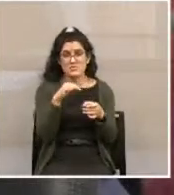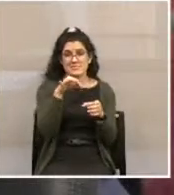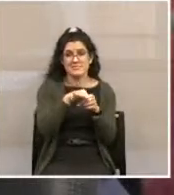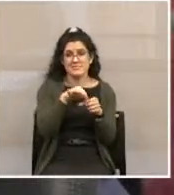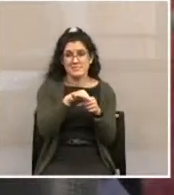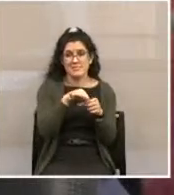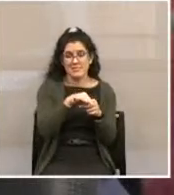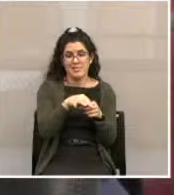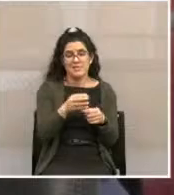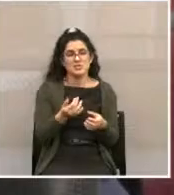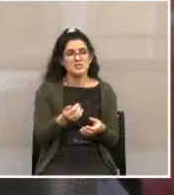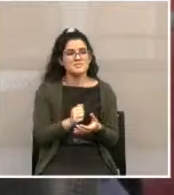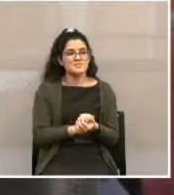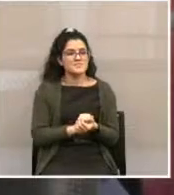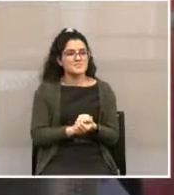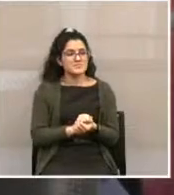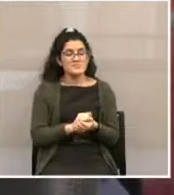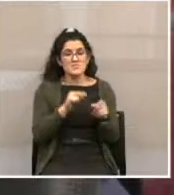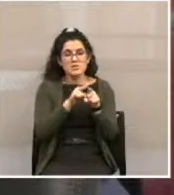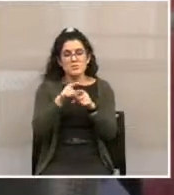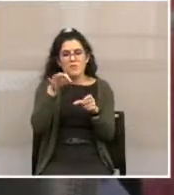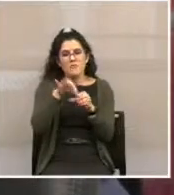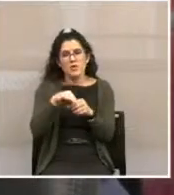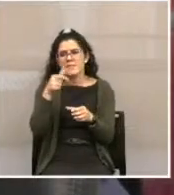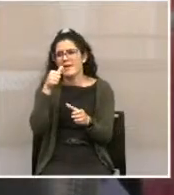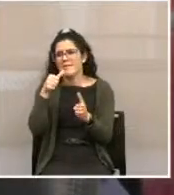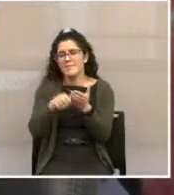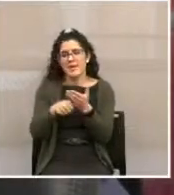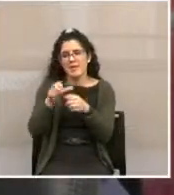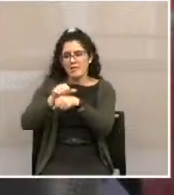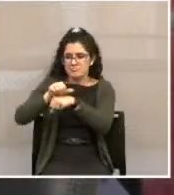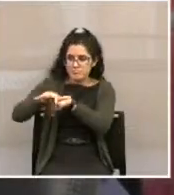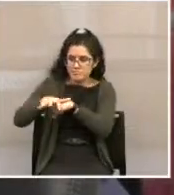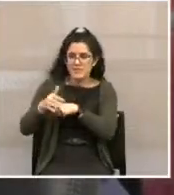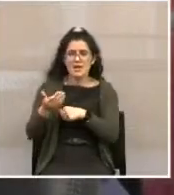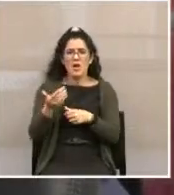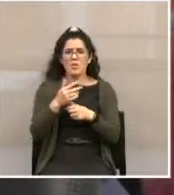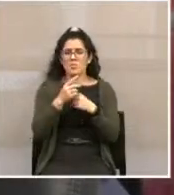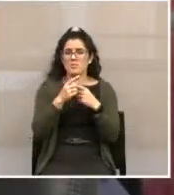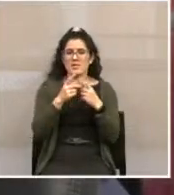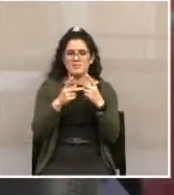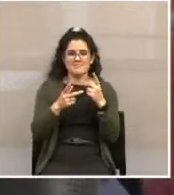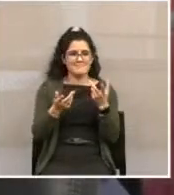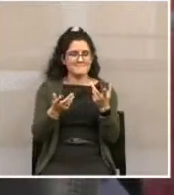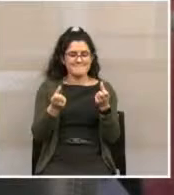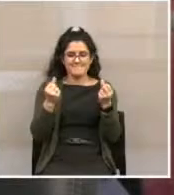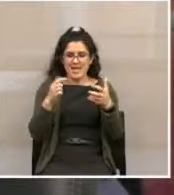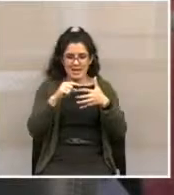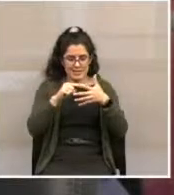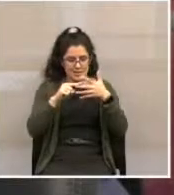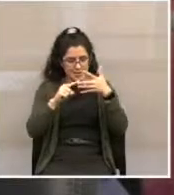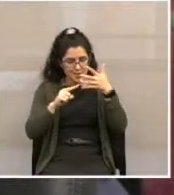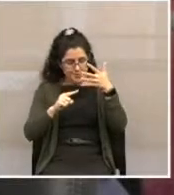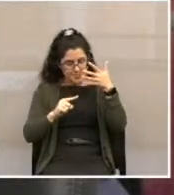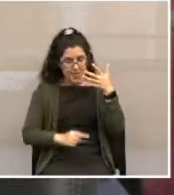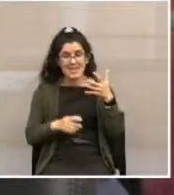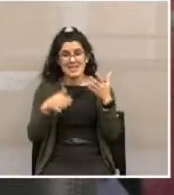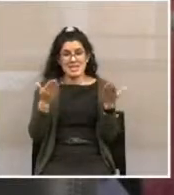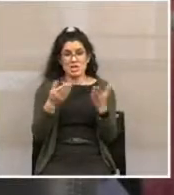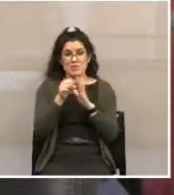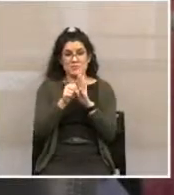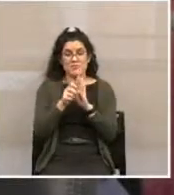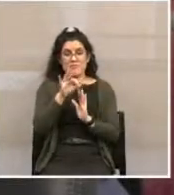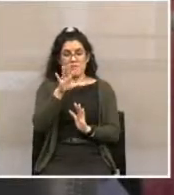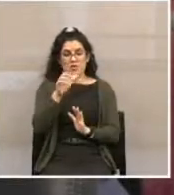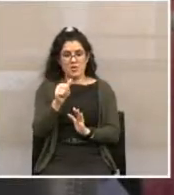about voting by mail, when people there's, in the state of Florida,